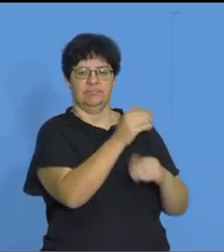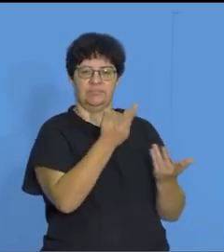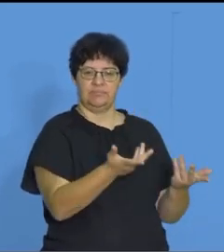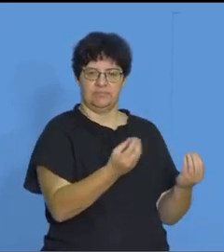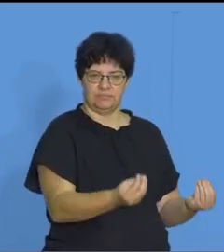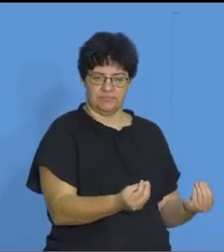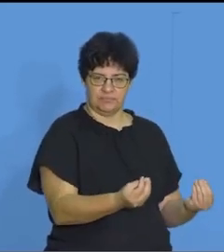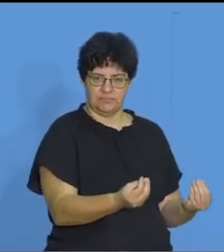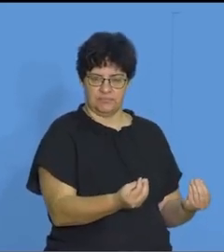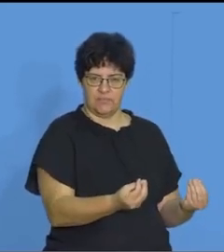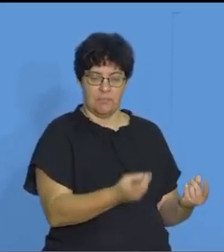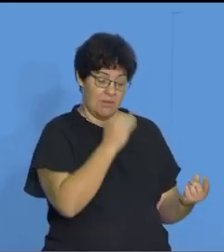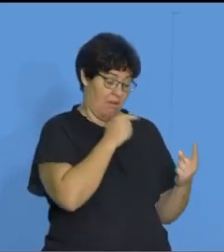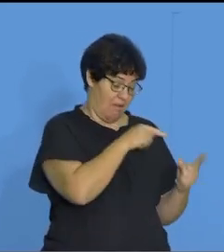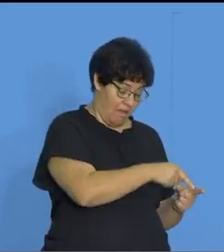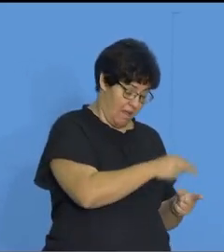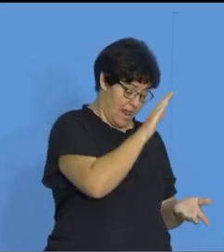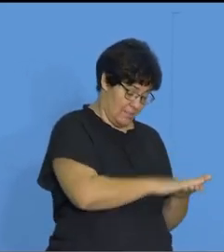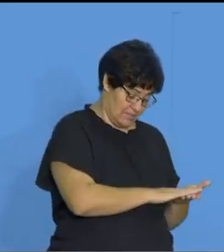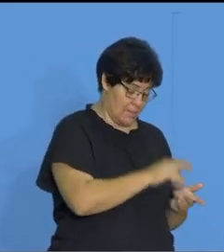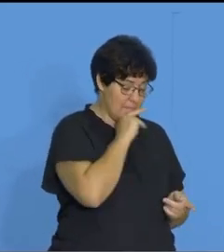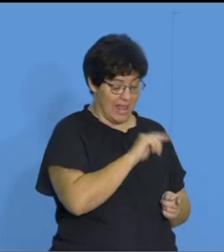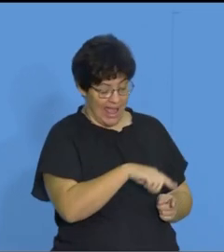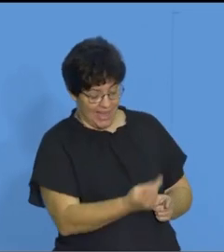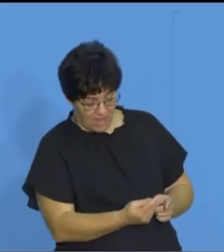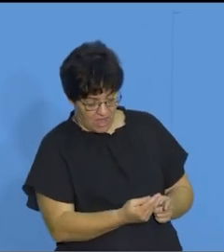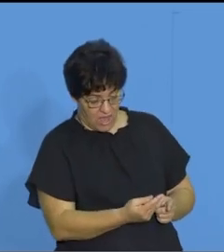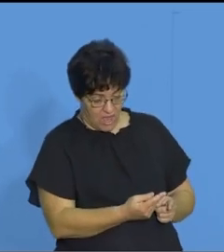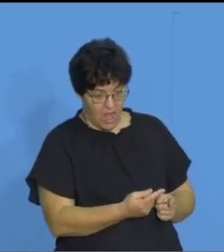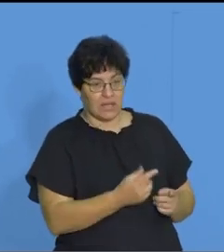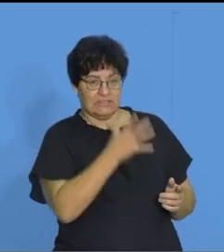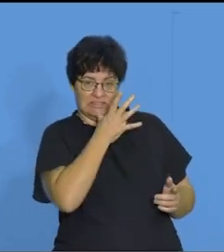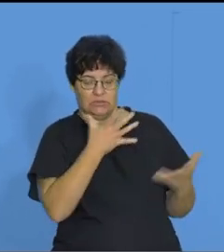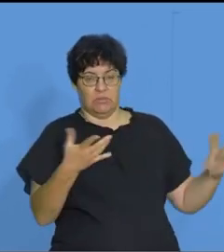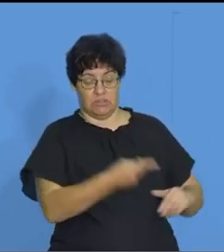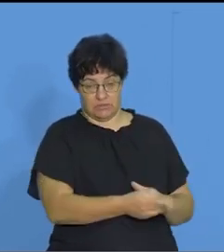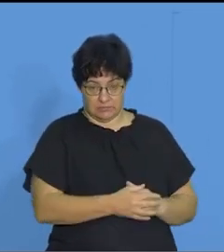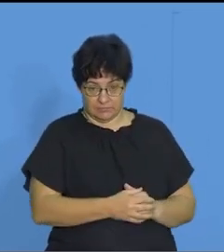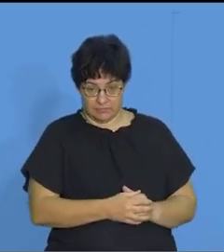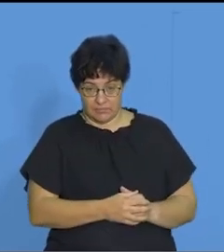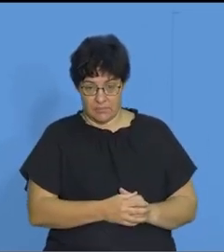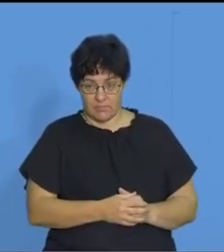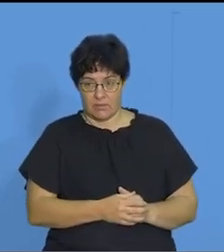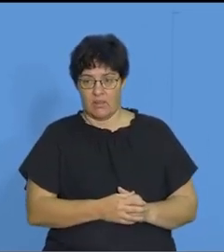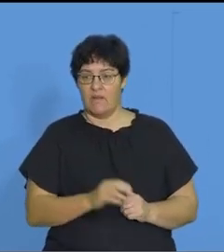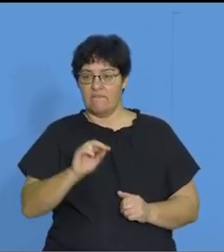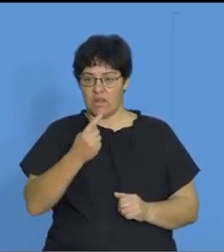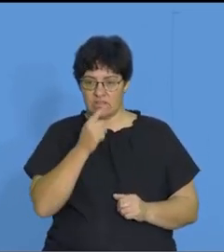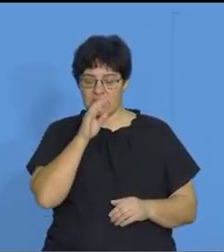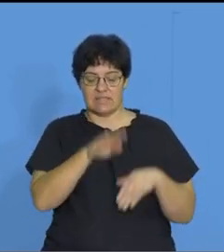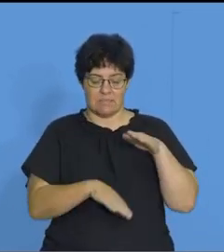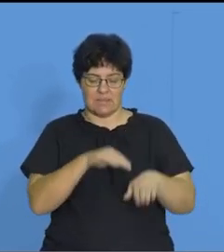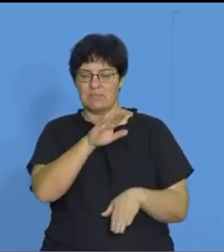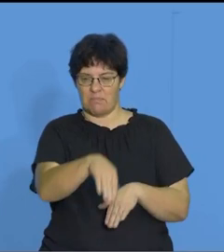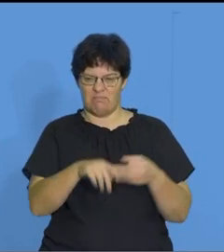So if one is the limiting reagent, it certainly means the other one is the one that is in excess, okay? Now, first things first, if we go through